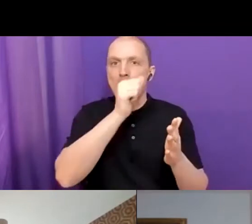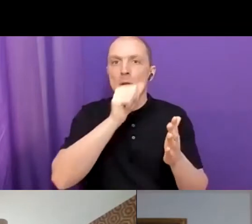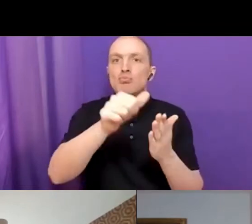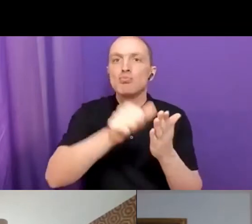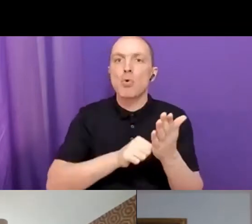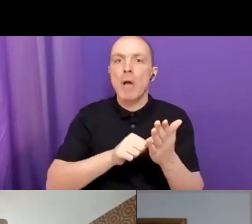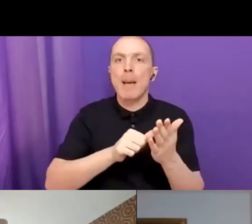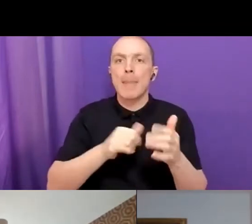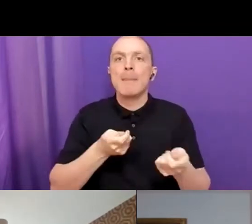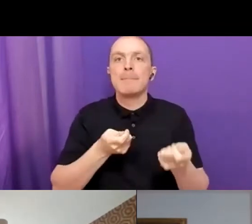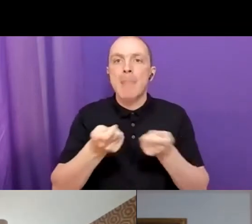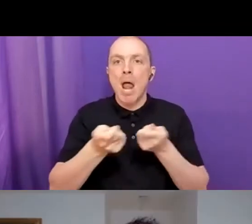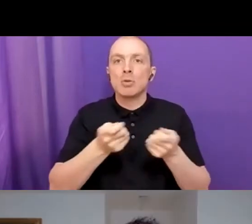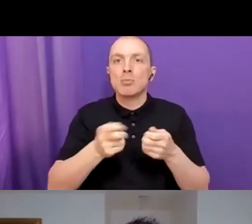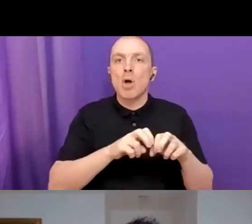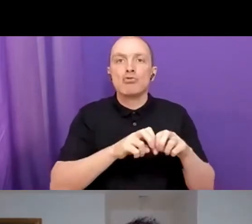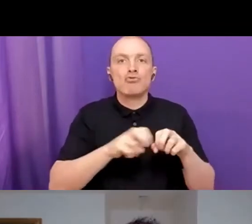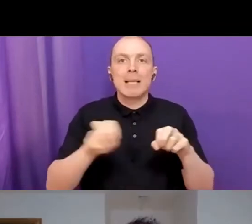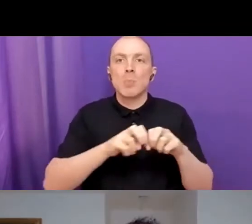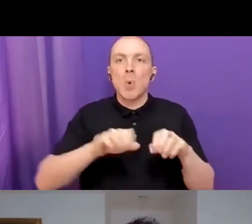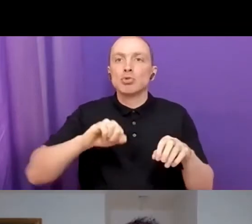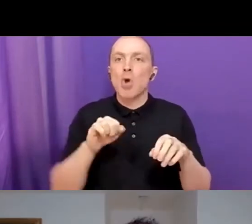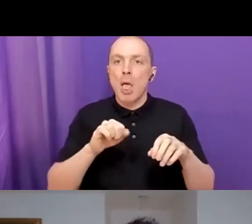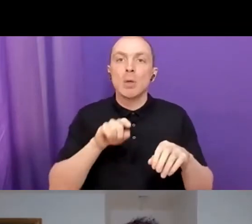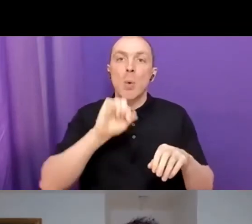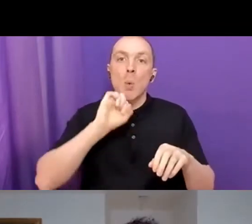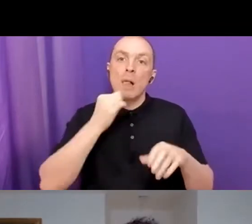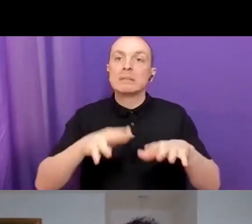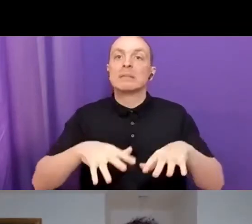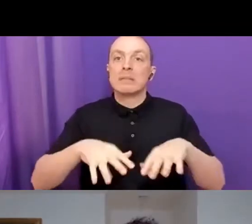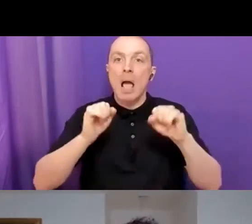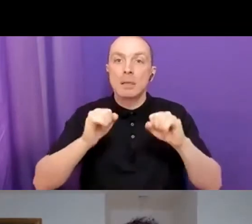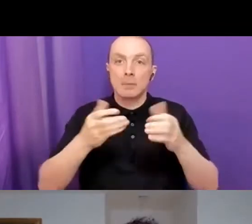Scotland, and she will start off our session. Juliet.